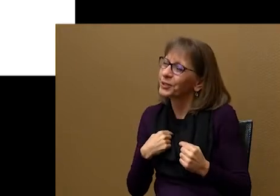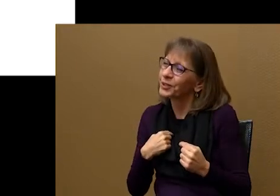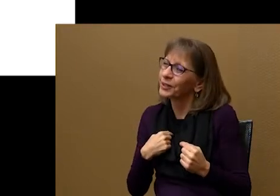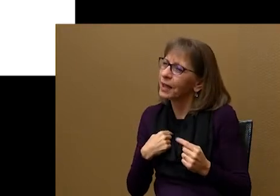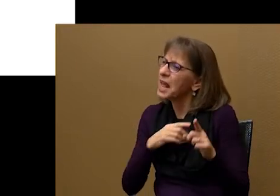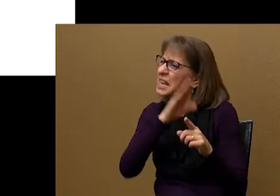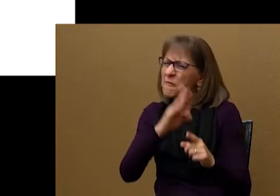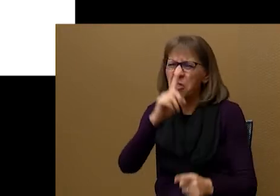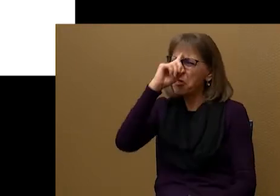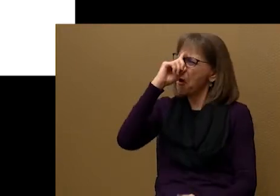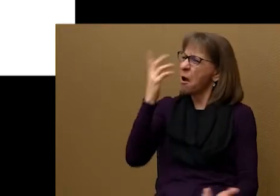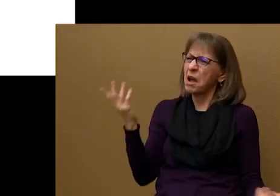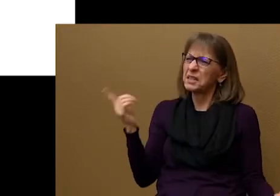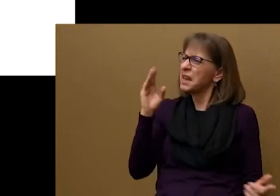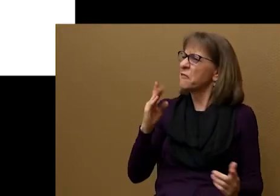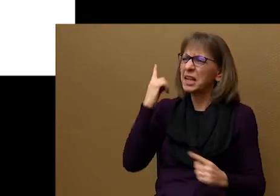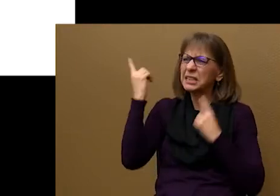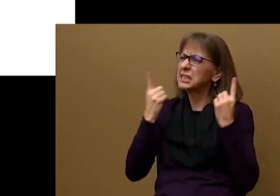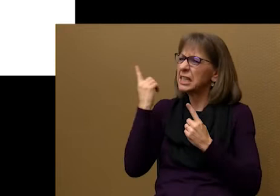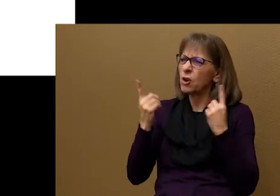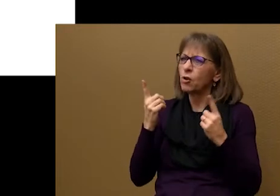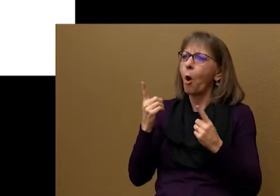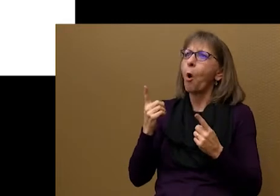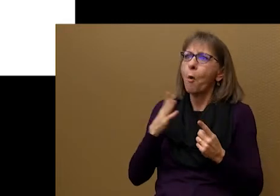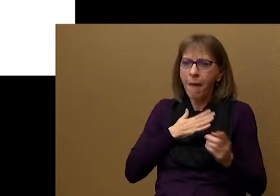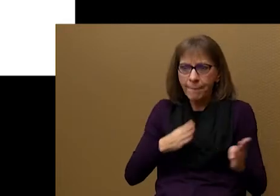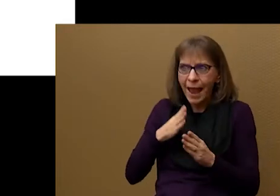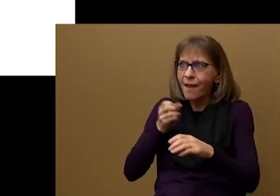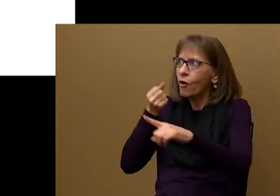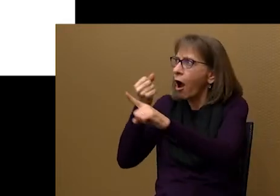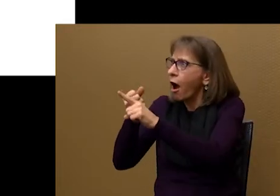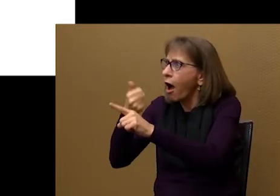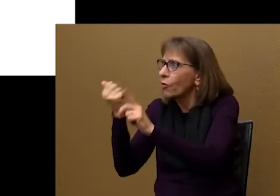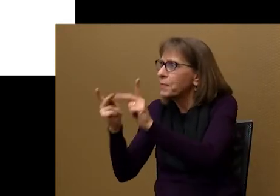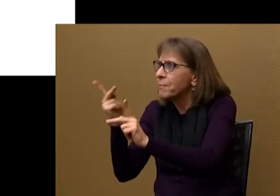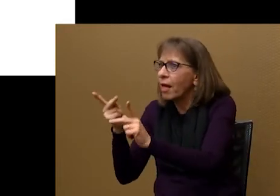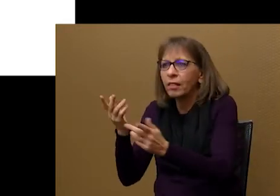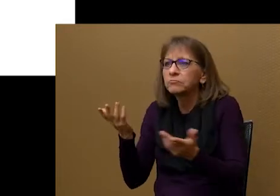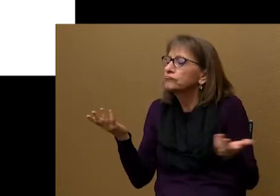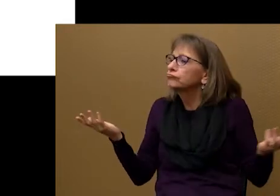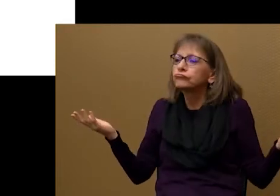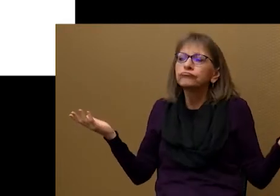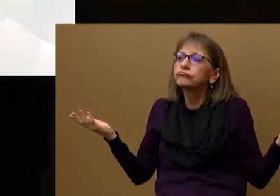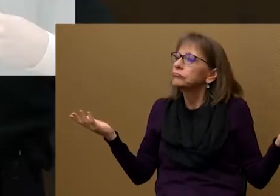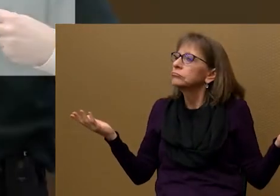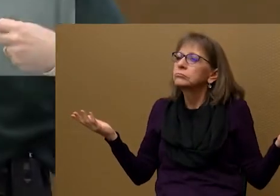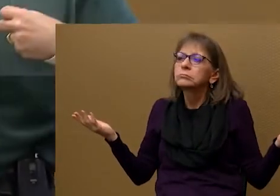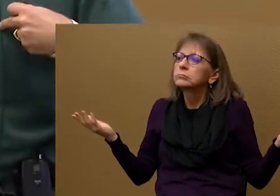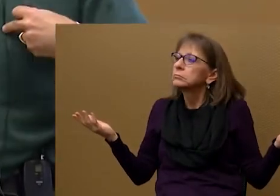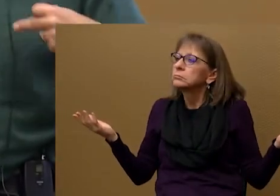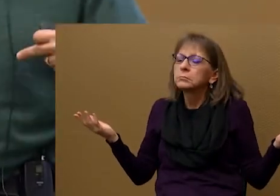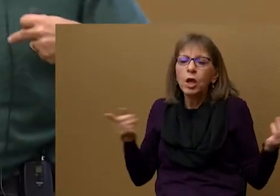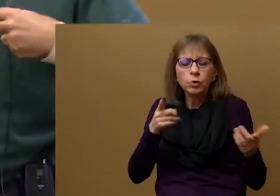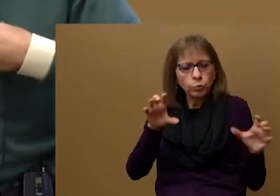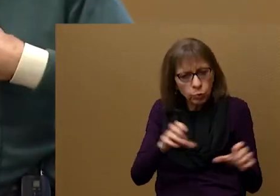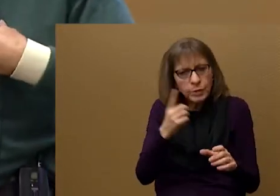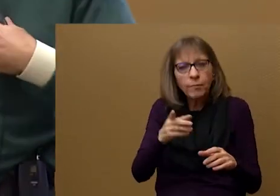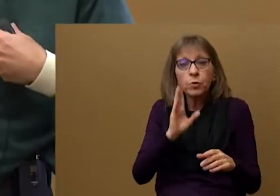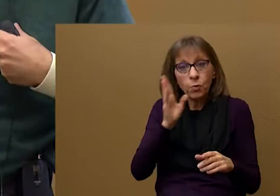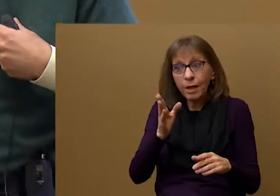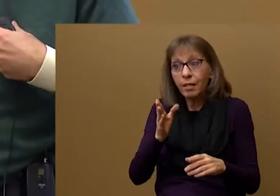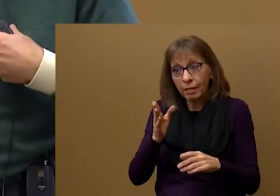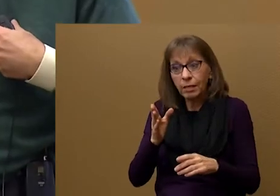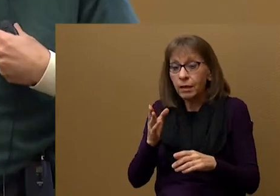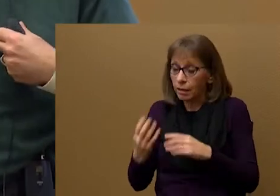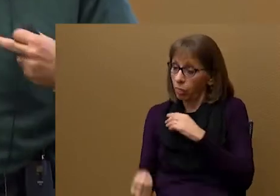And they couldn't answer the question. It didn't enter their mind to consider that their behavior had an impact on something else, or that if they do something, it could